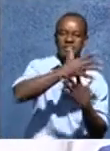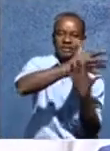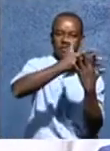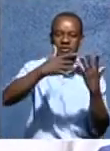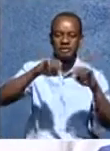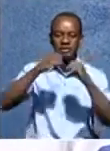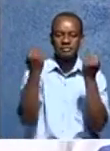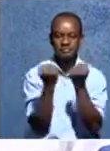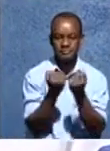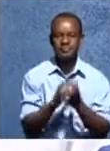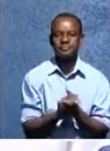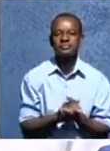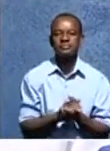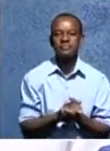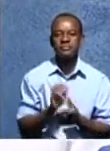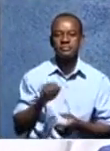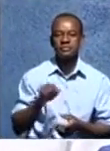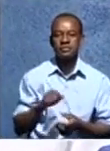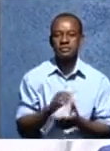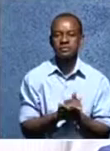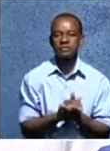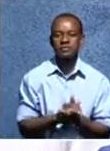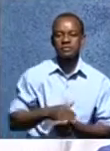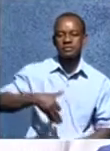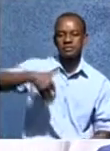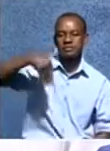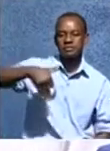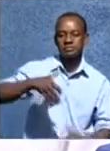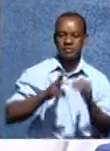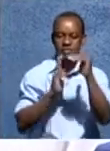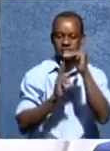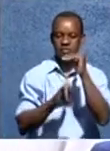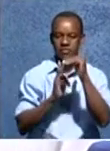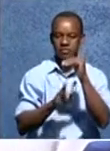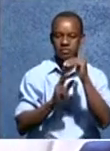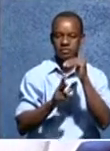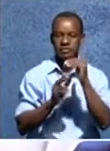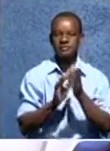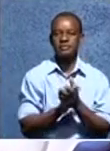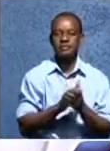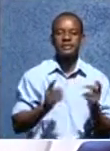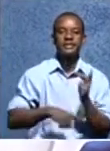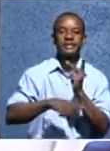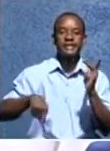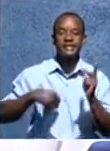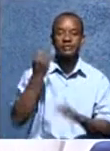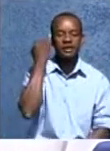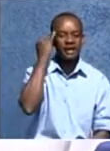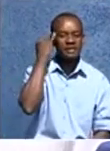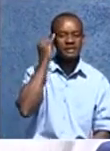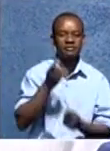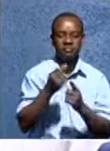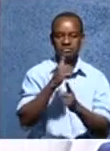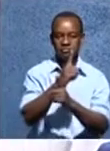to start off with, of course, Namibia Tourism is set up as a national agency by the government through the Ministry of Environment